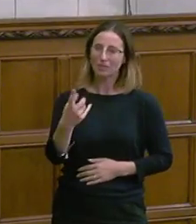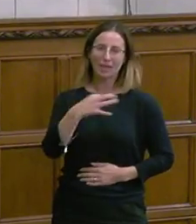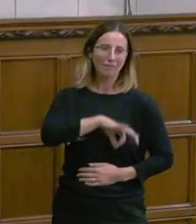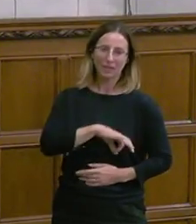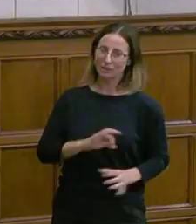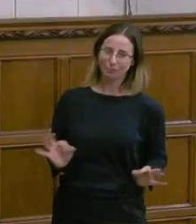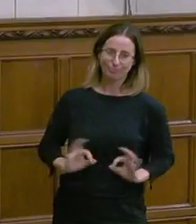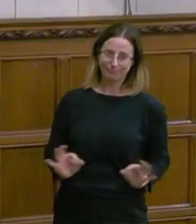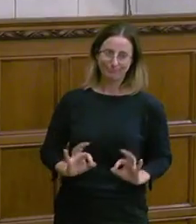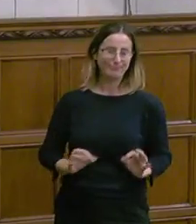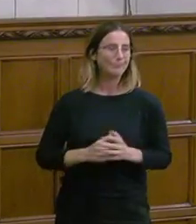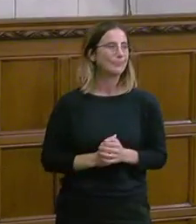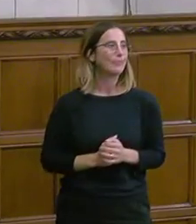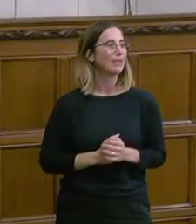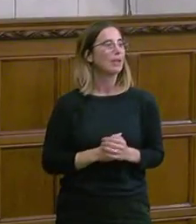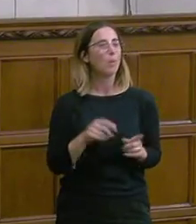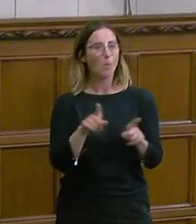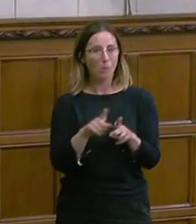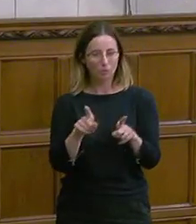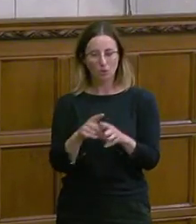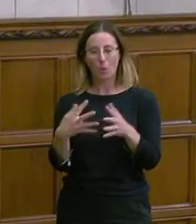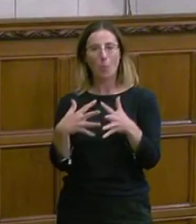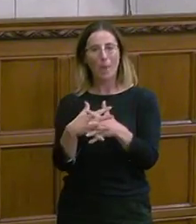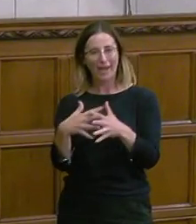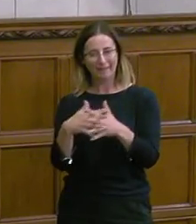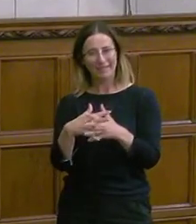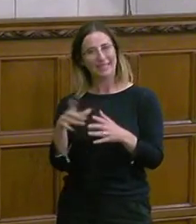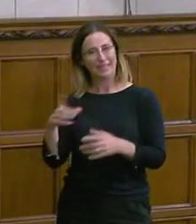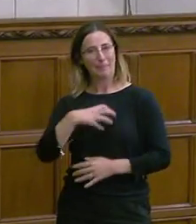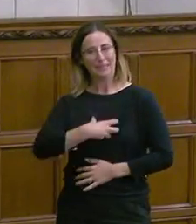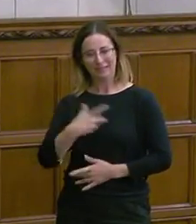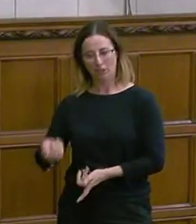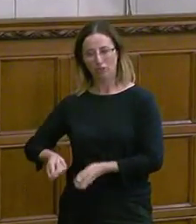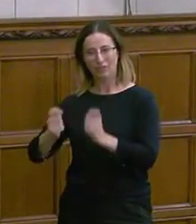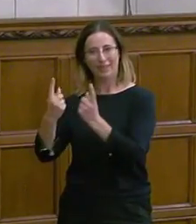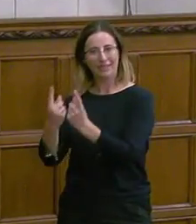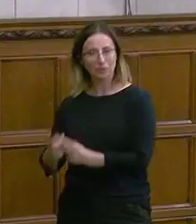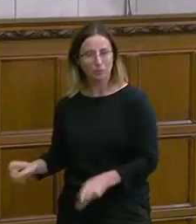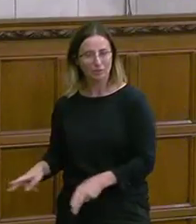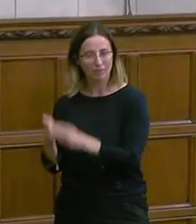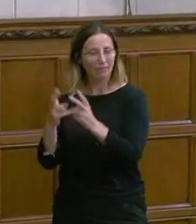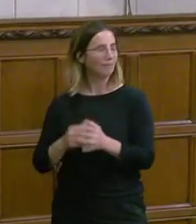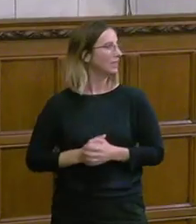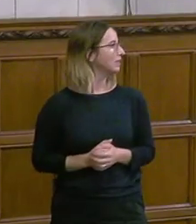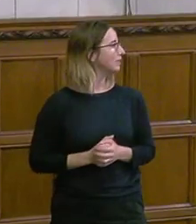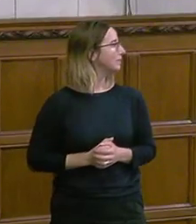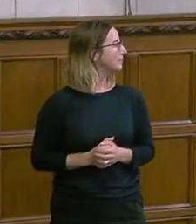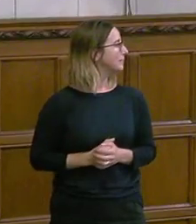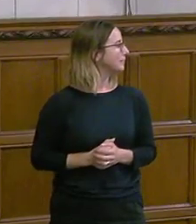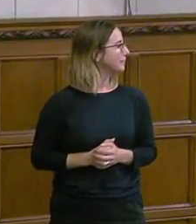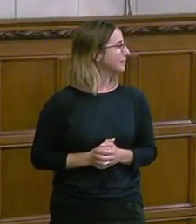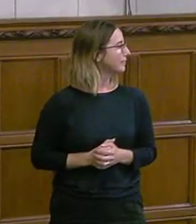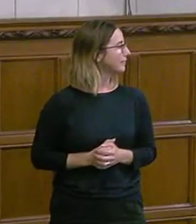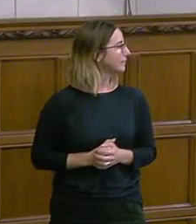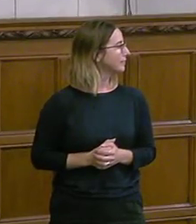for Lanark and Hamilton East, and for the intervention from my good friend, the member for Washington and